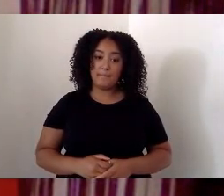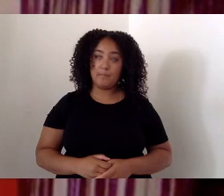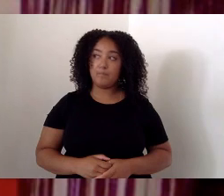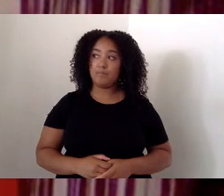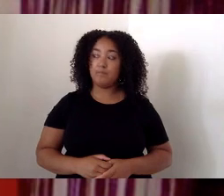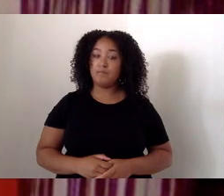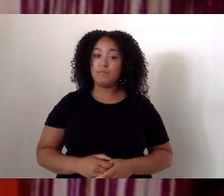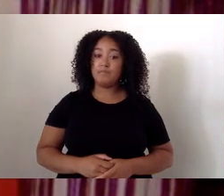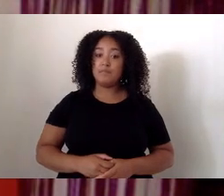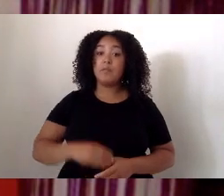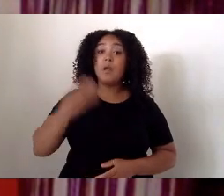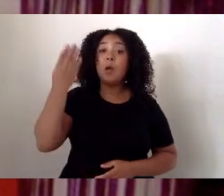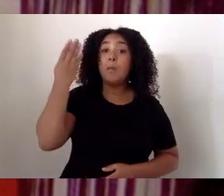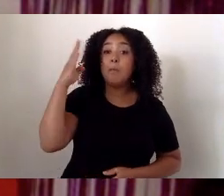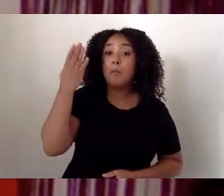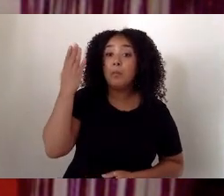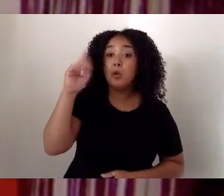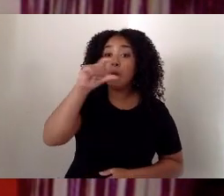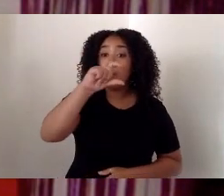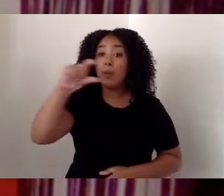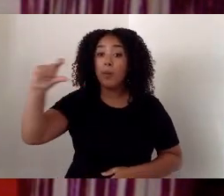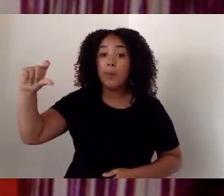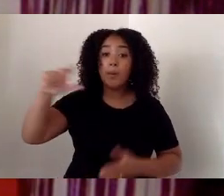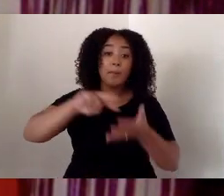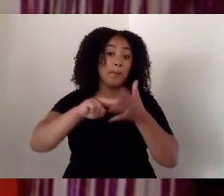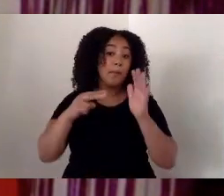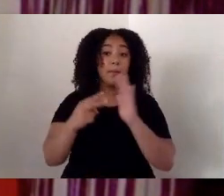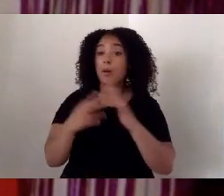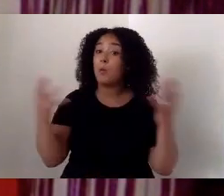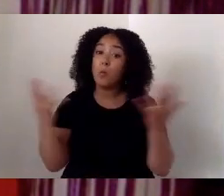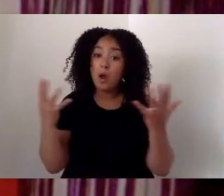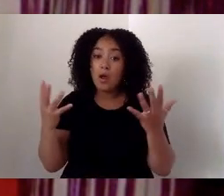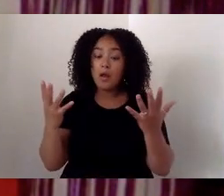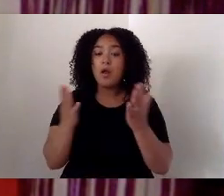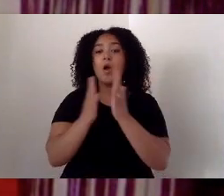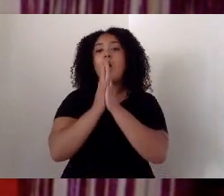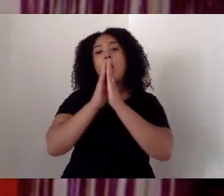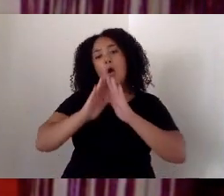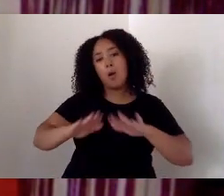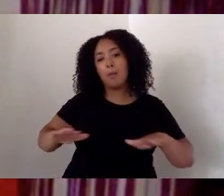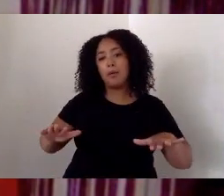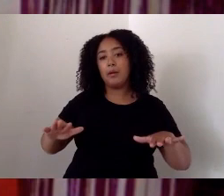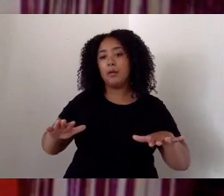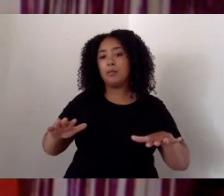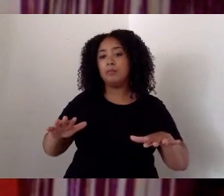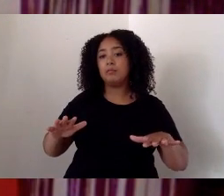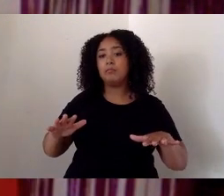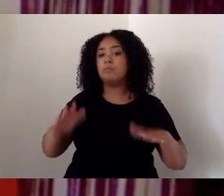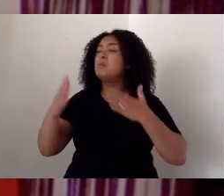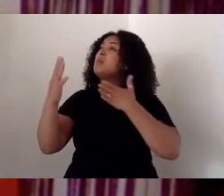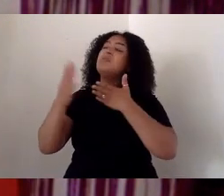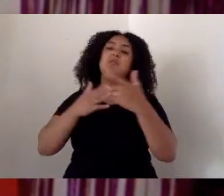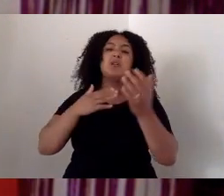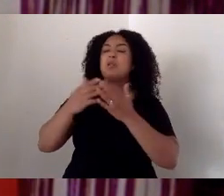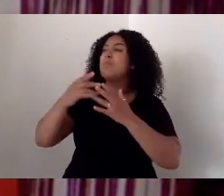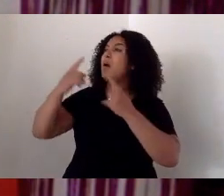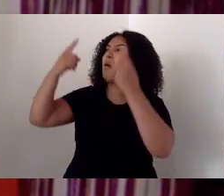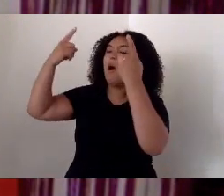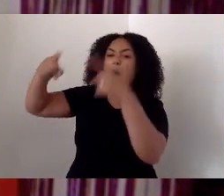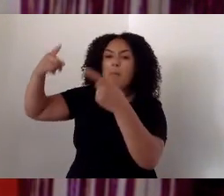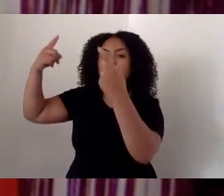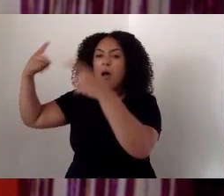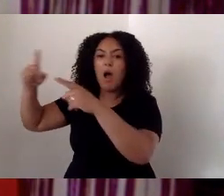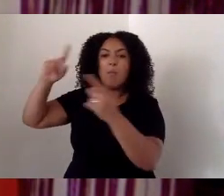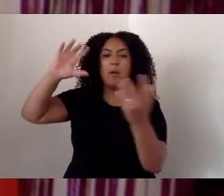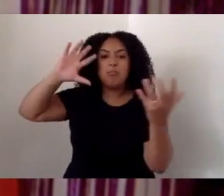Blue is for harmony, and even when the world is loud, remember to listen to the beautiful harmony